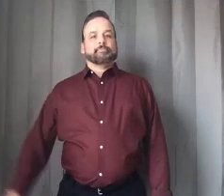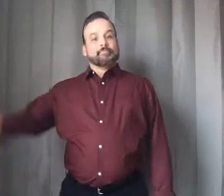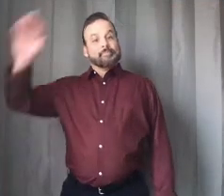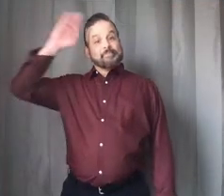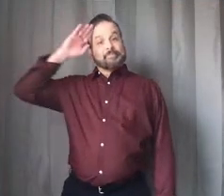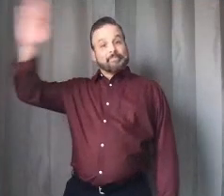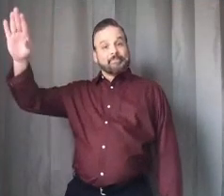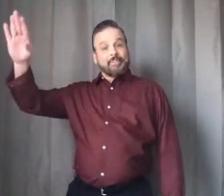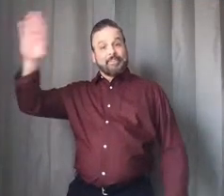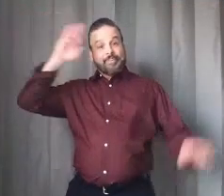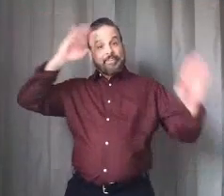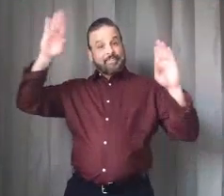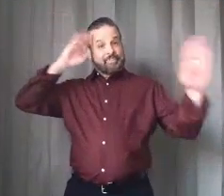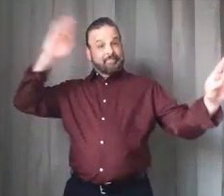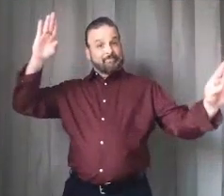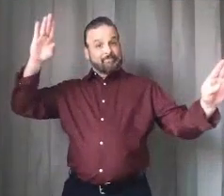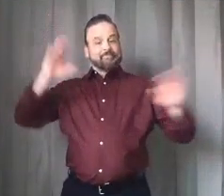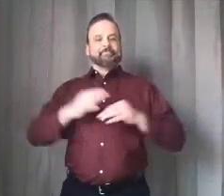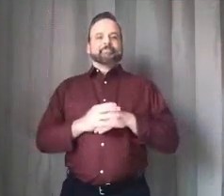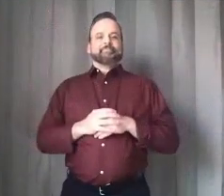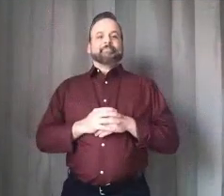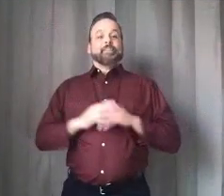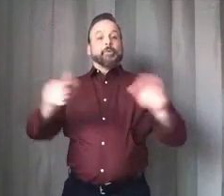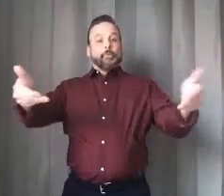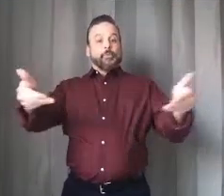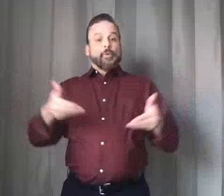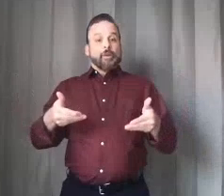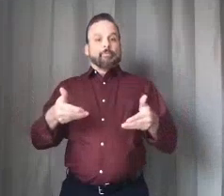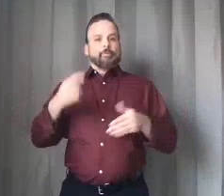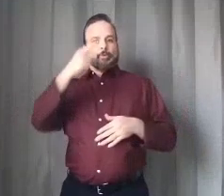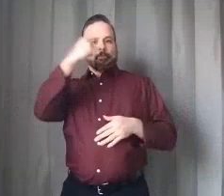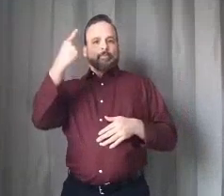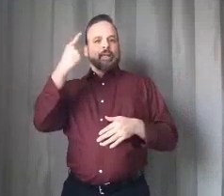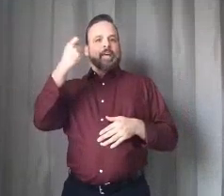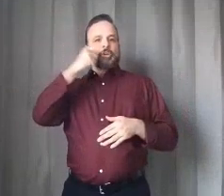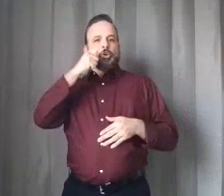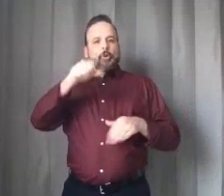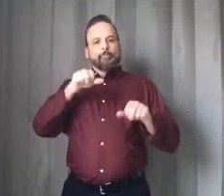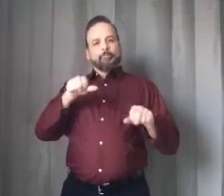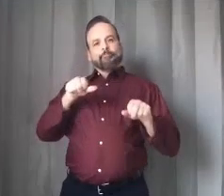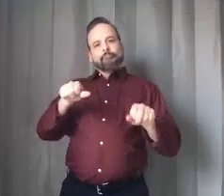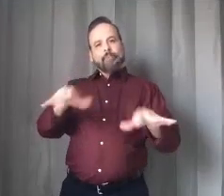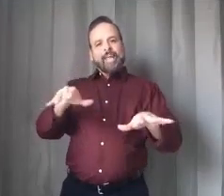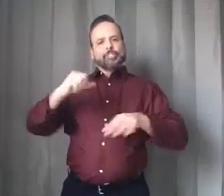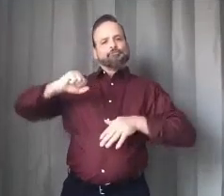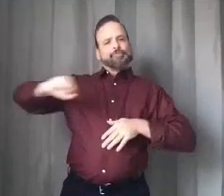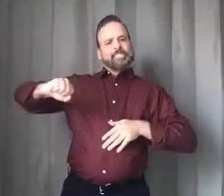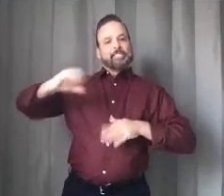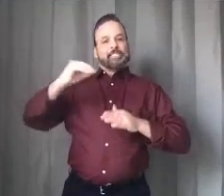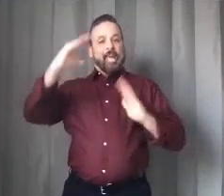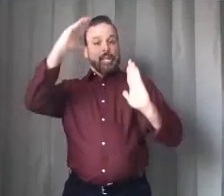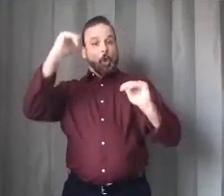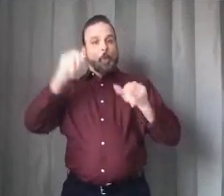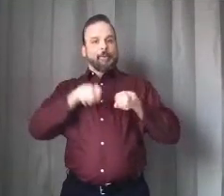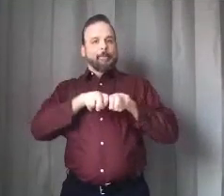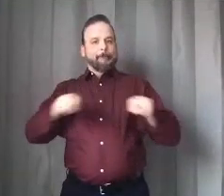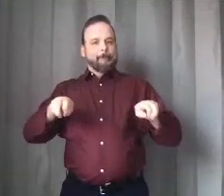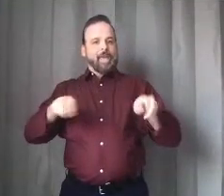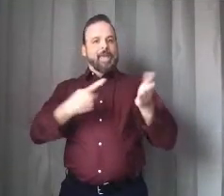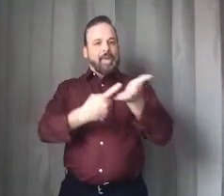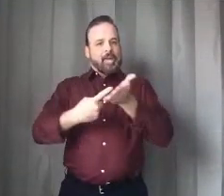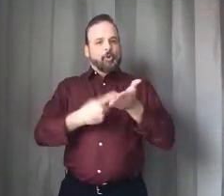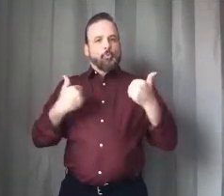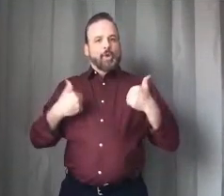Hello, everyone. Welcome to the Black Girl Magic Resistance and Hope panel. We have